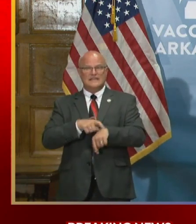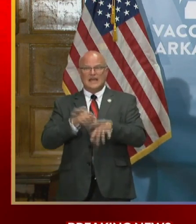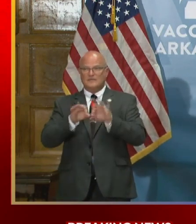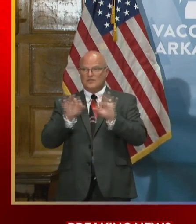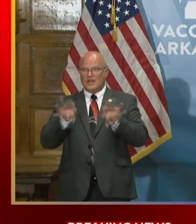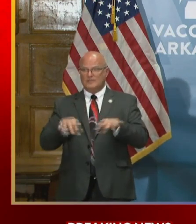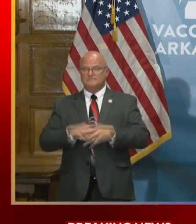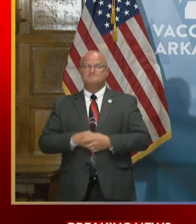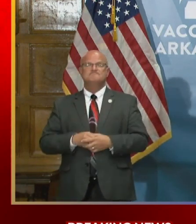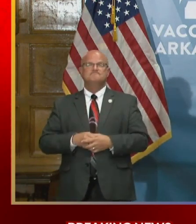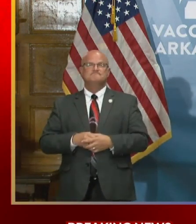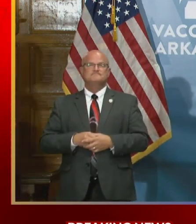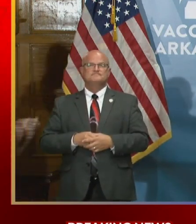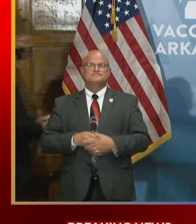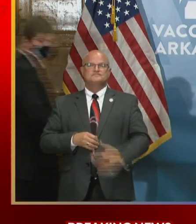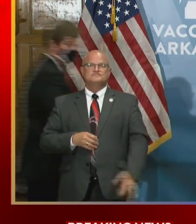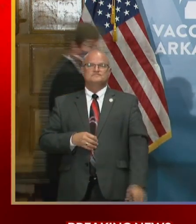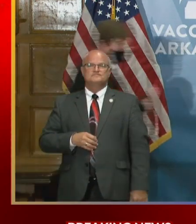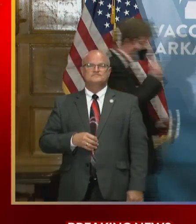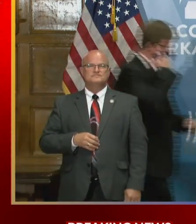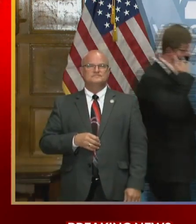frame, Secretary Key?